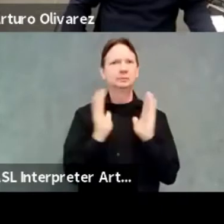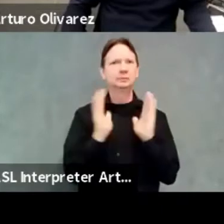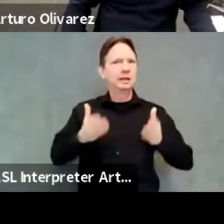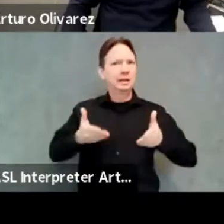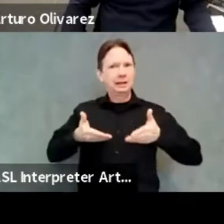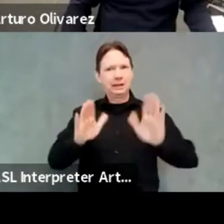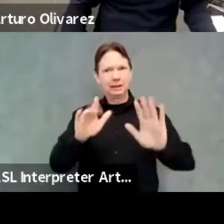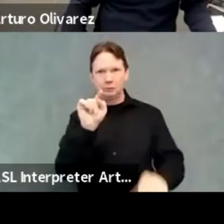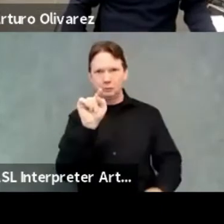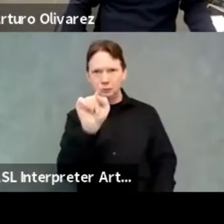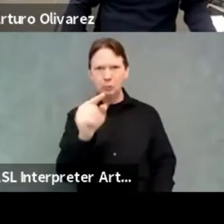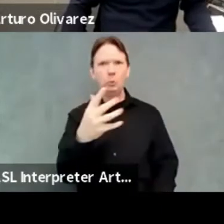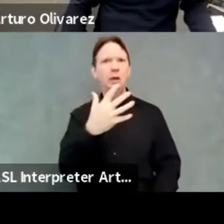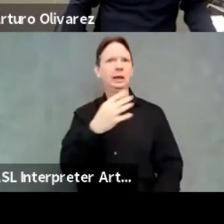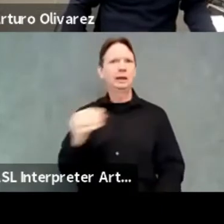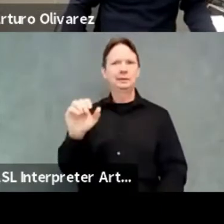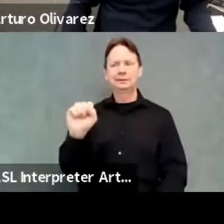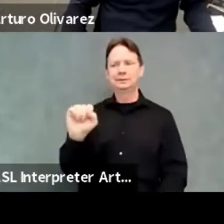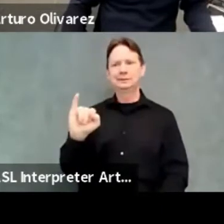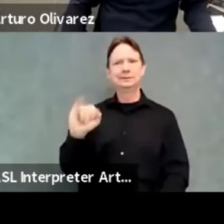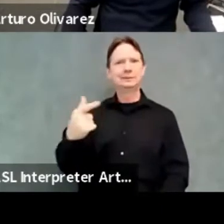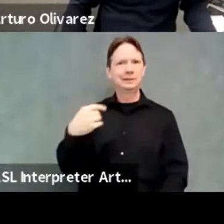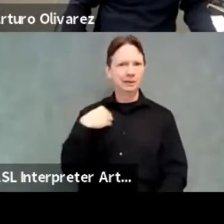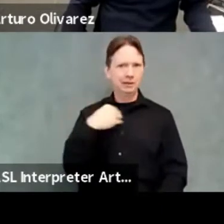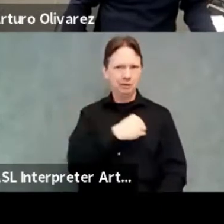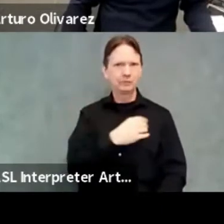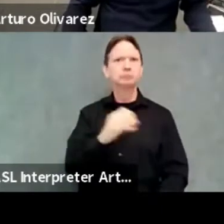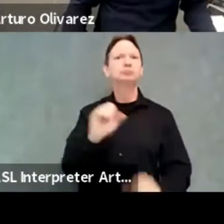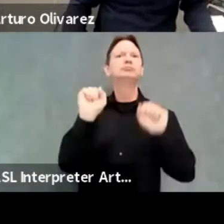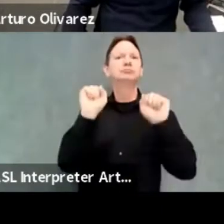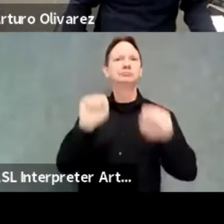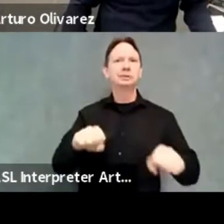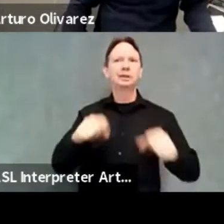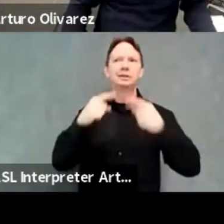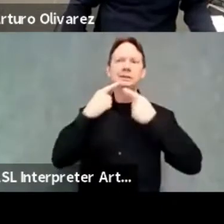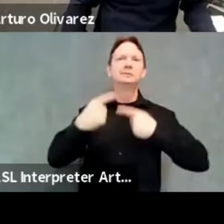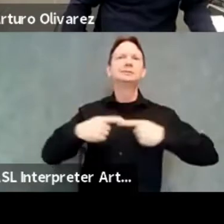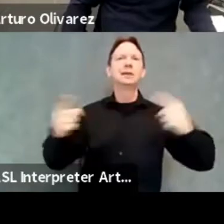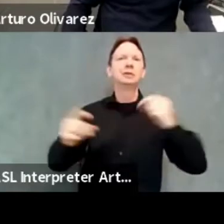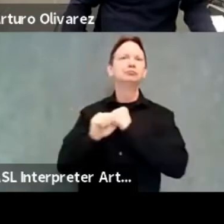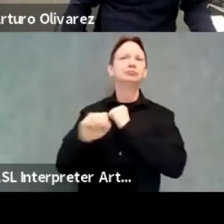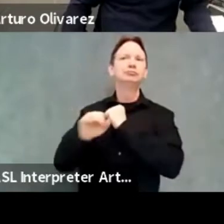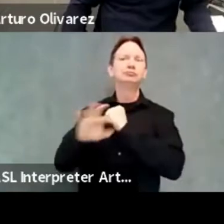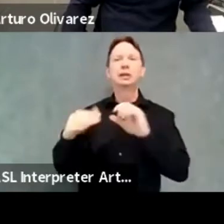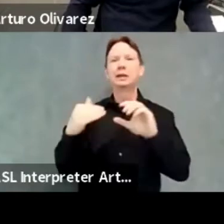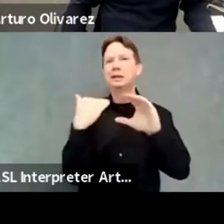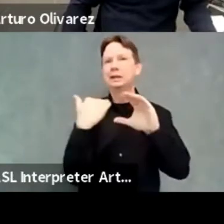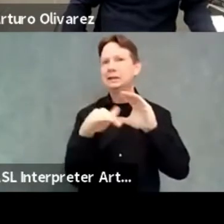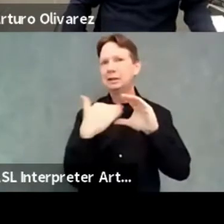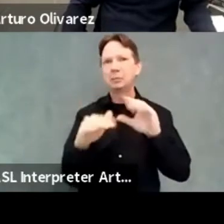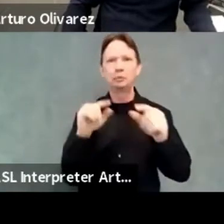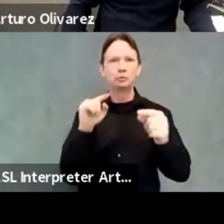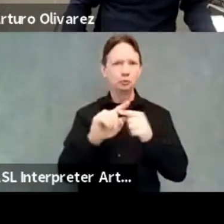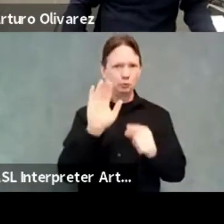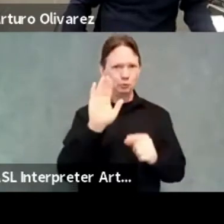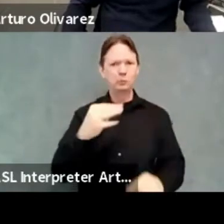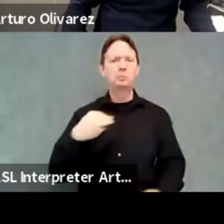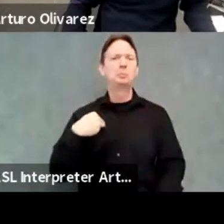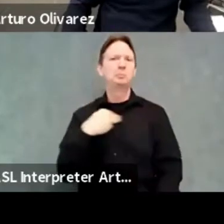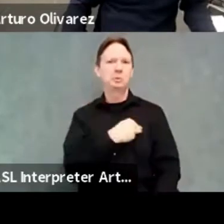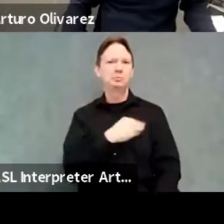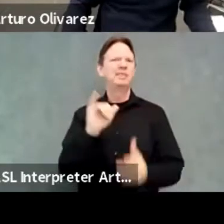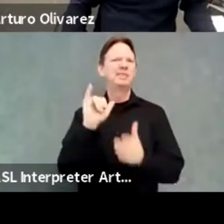the SIG officers to communicate messages directly to your SIG members. So an email to your announcement listserv will instantly reach all of your